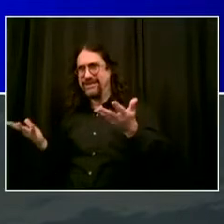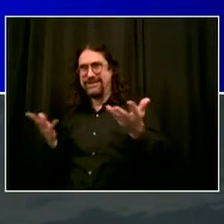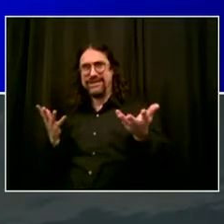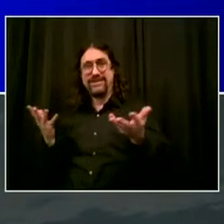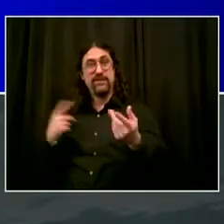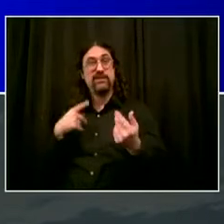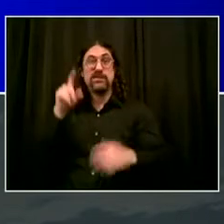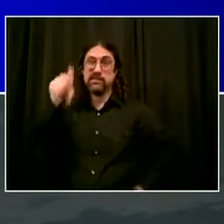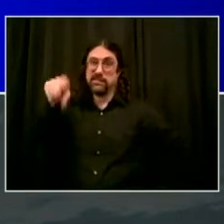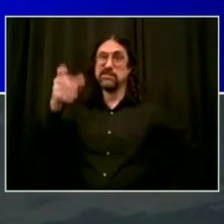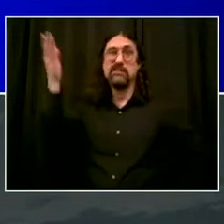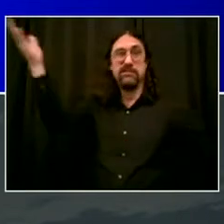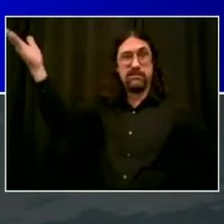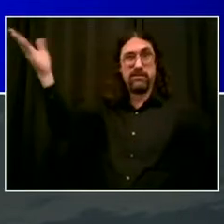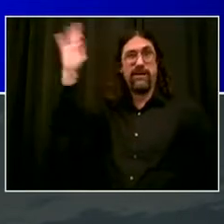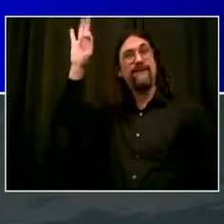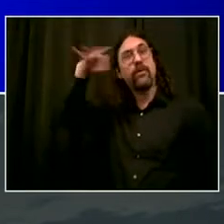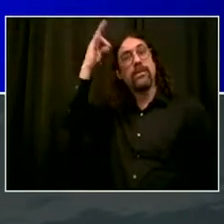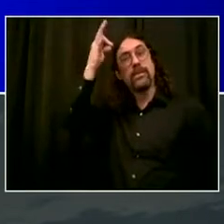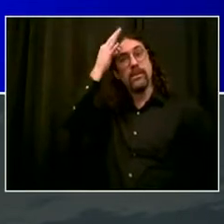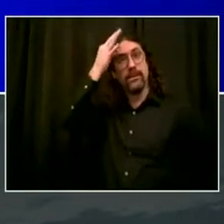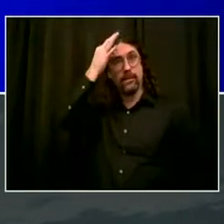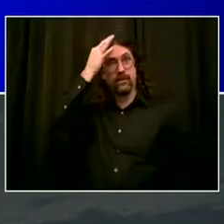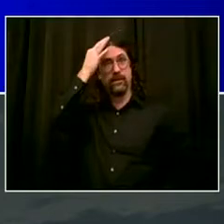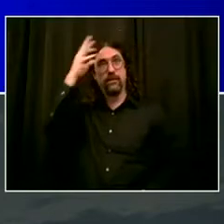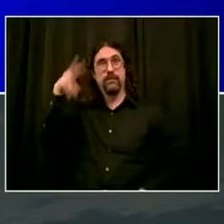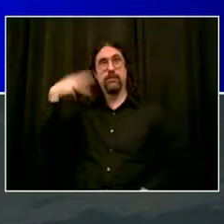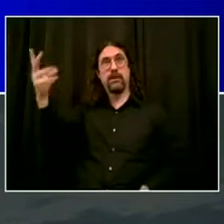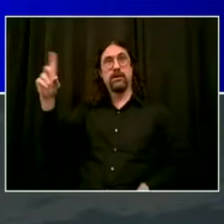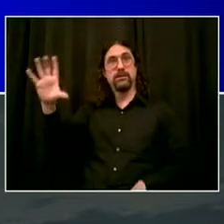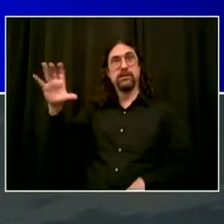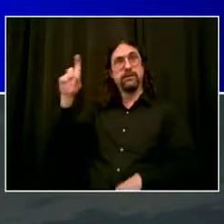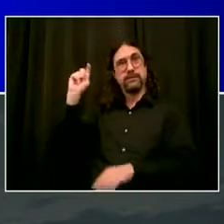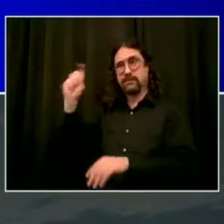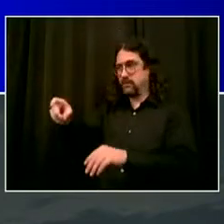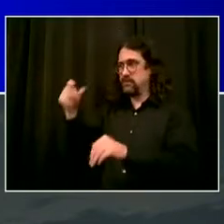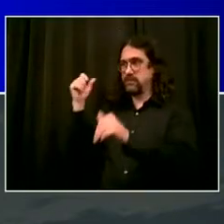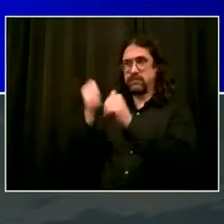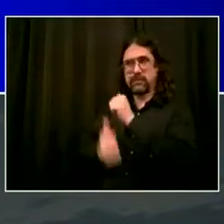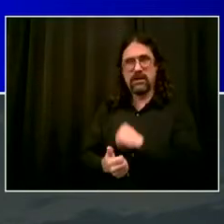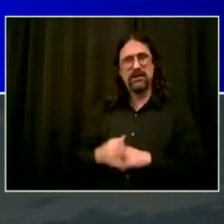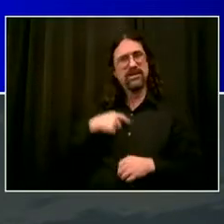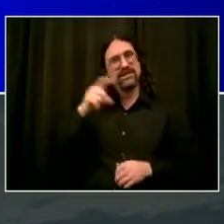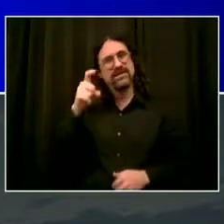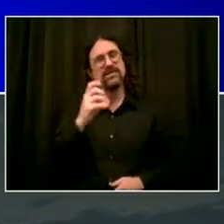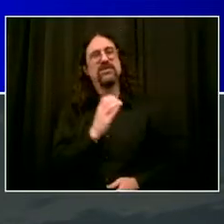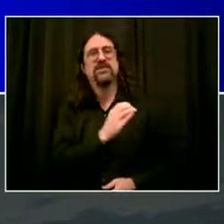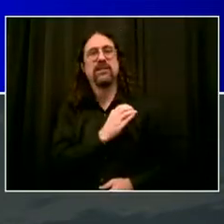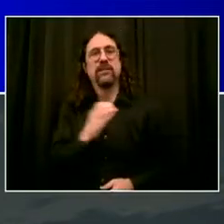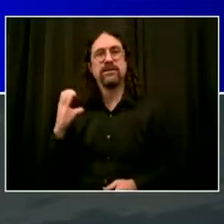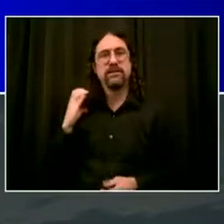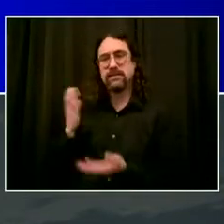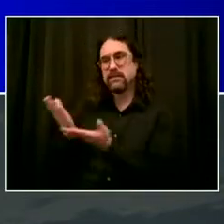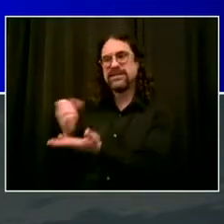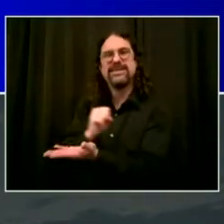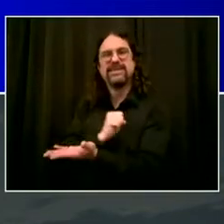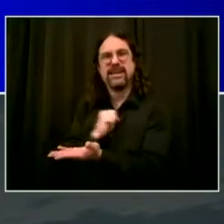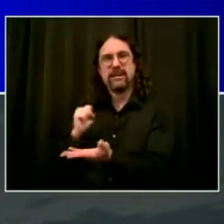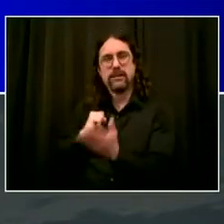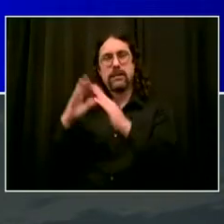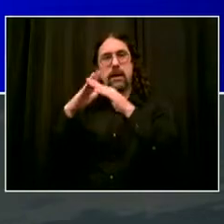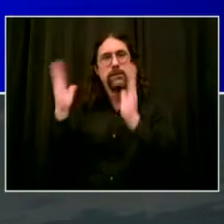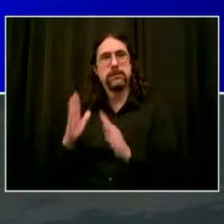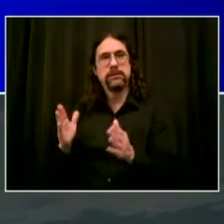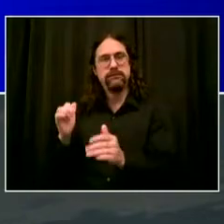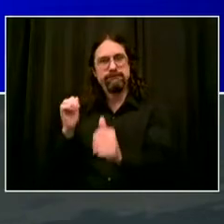new Administration could do even more in January and February and that's going to mean everything starts to move people